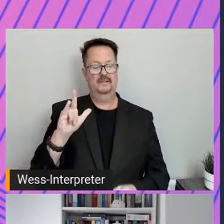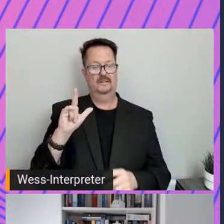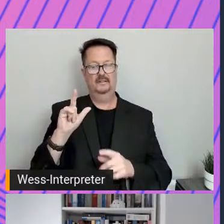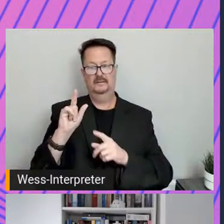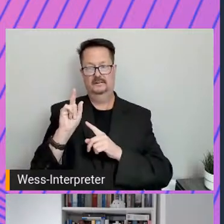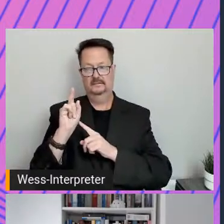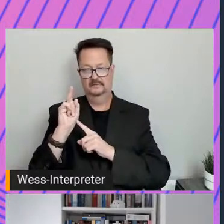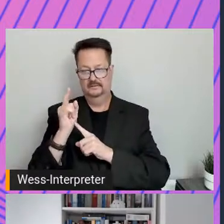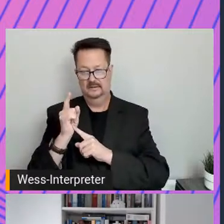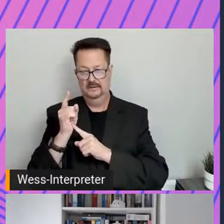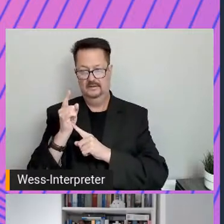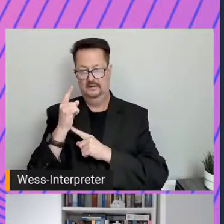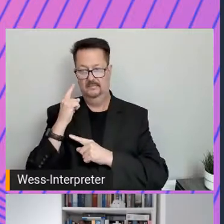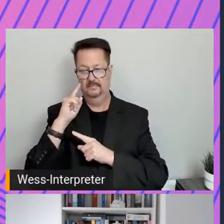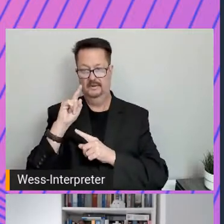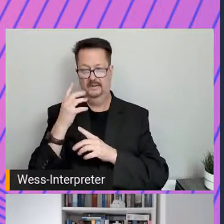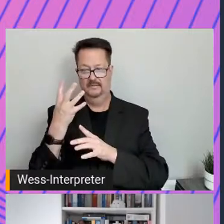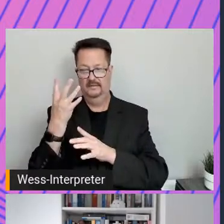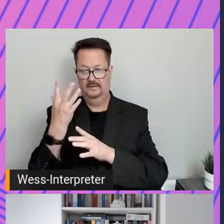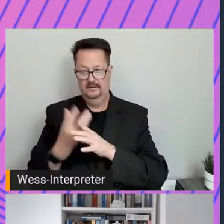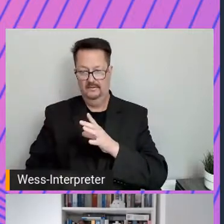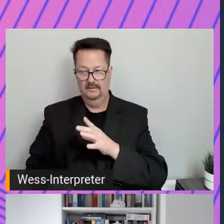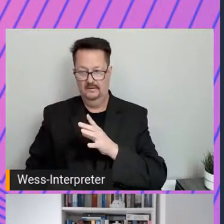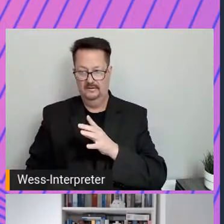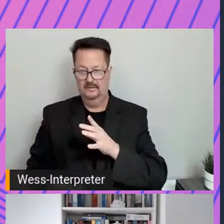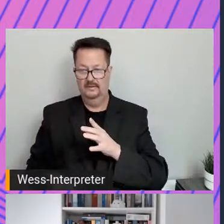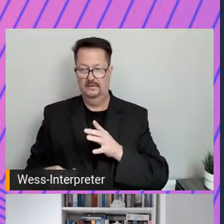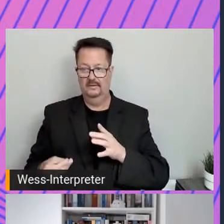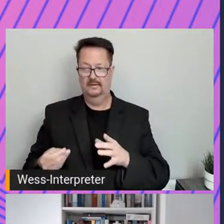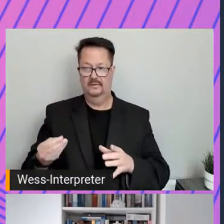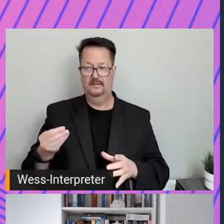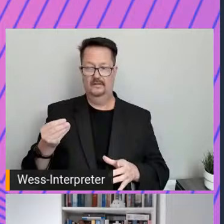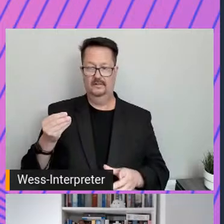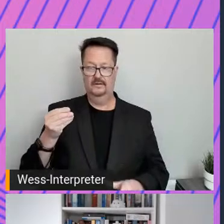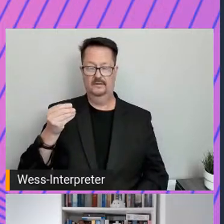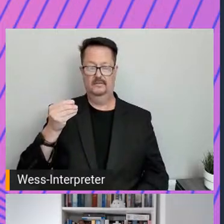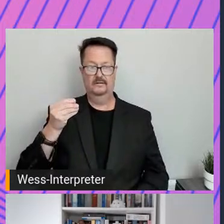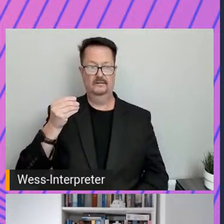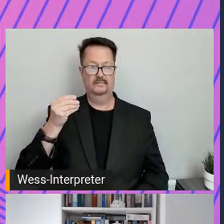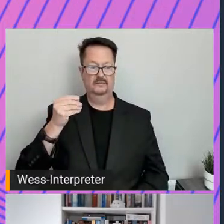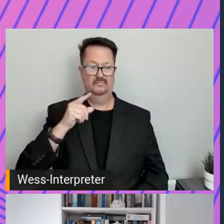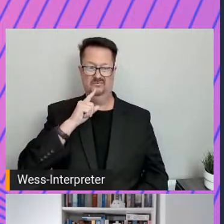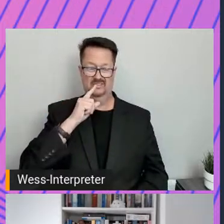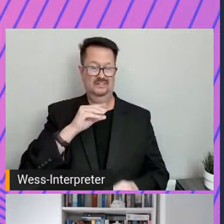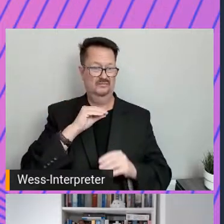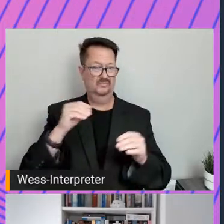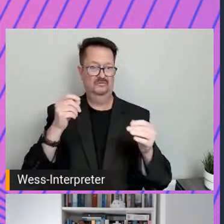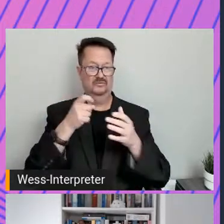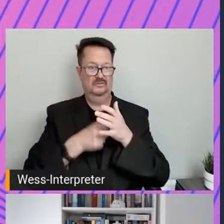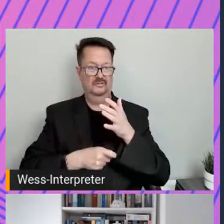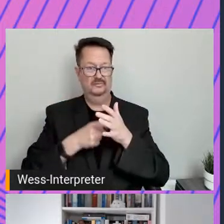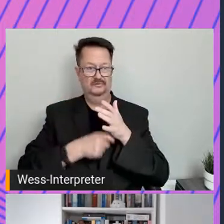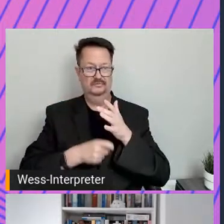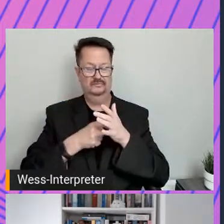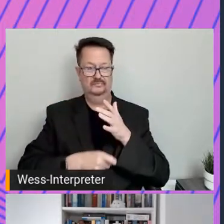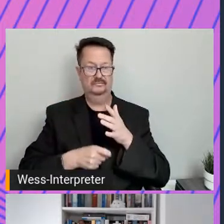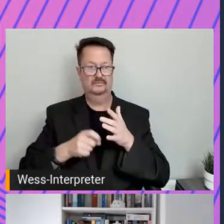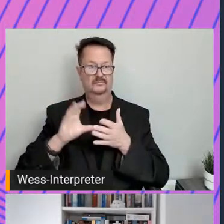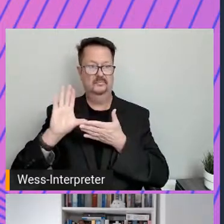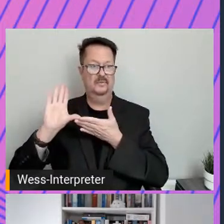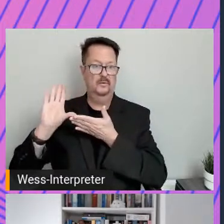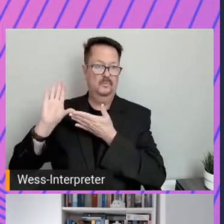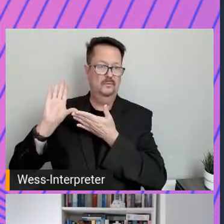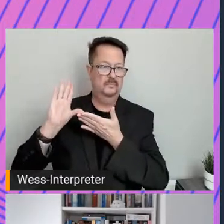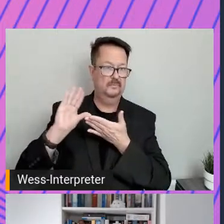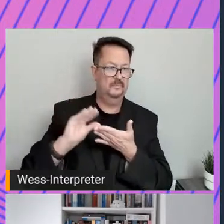where nothing is happening, it could be a second, it could be 500 milliseconds, it could be a minute. There's actually no charge because the system is able to scale down to